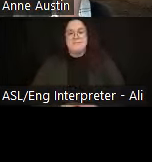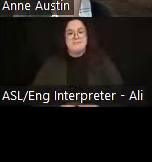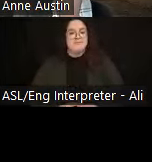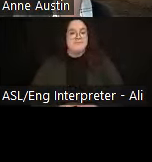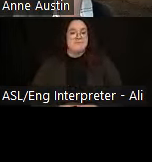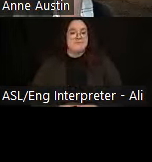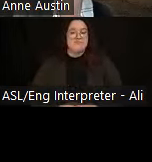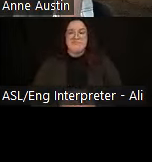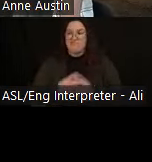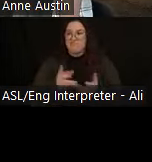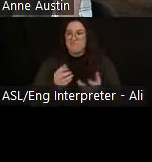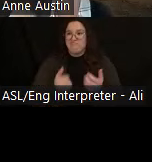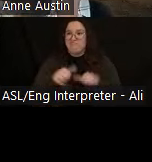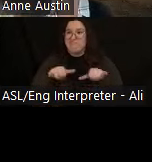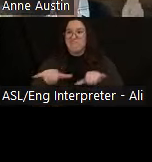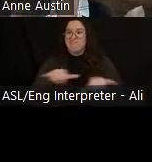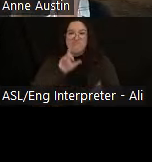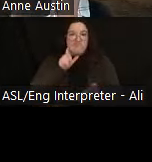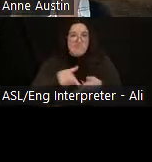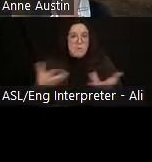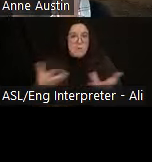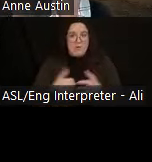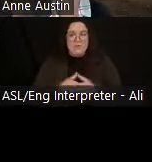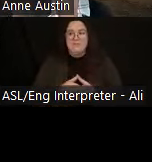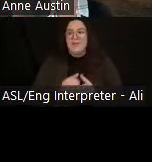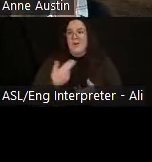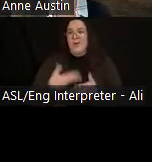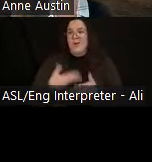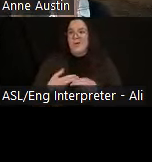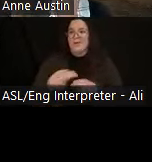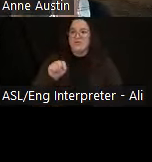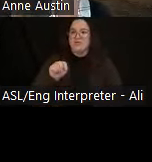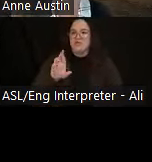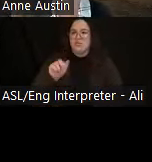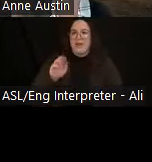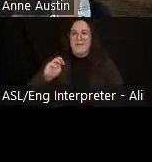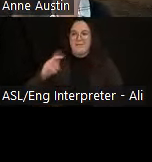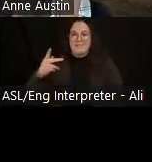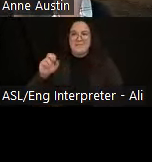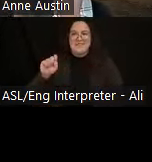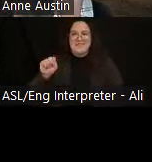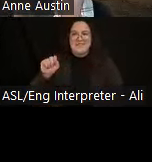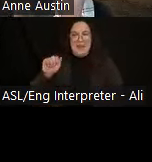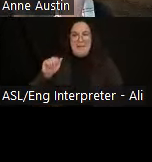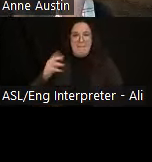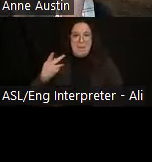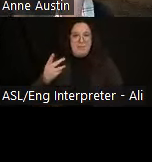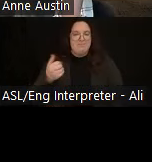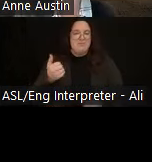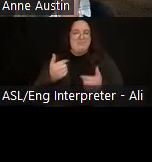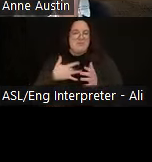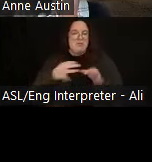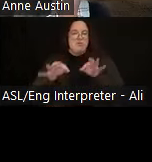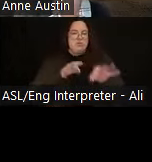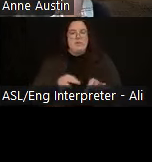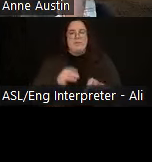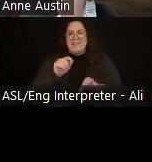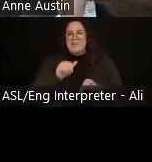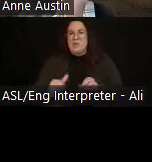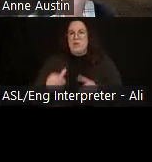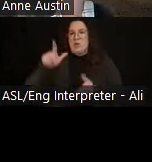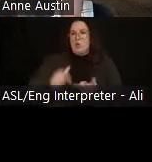ways we see this is the quote unquote tramp stamp used to describe tattoos on the lower back of women, which were seen only